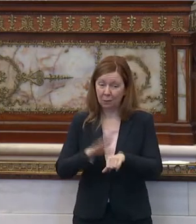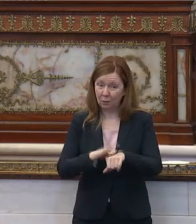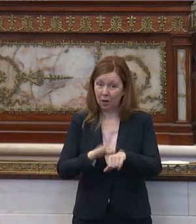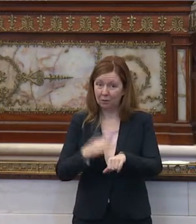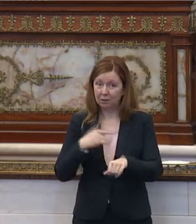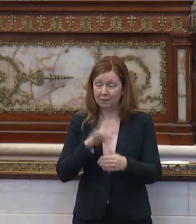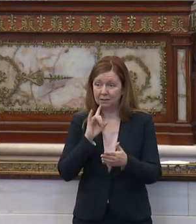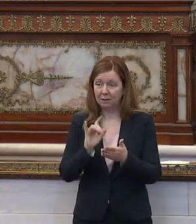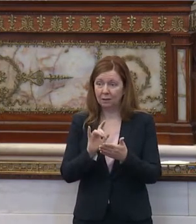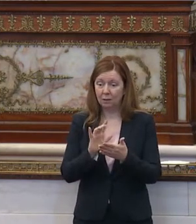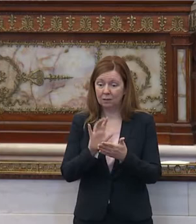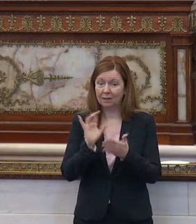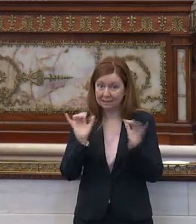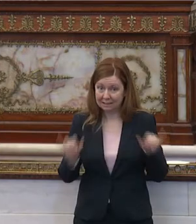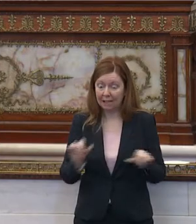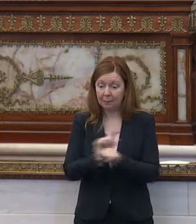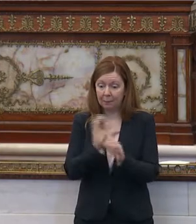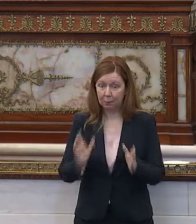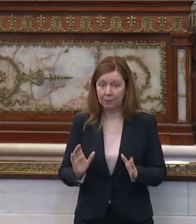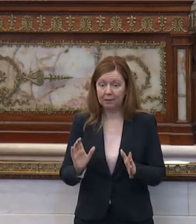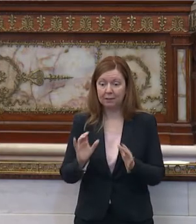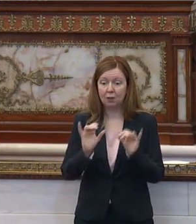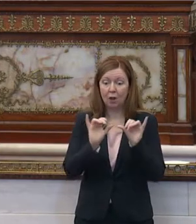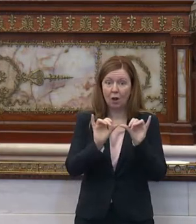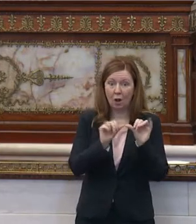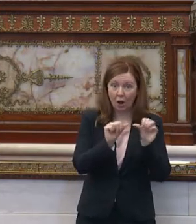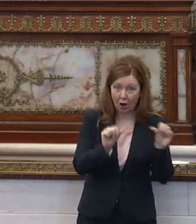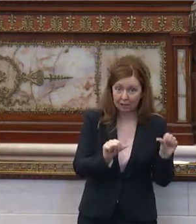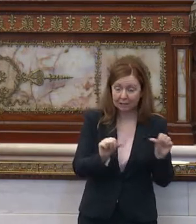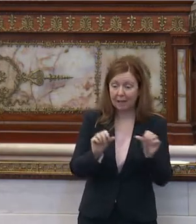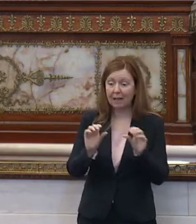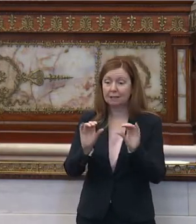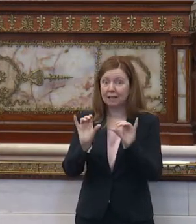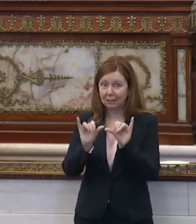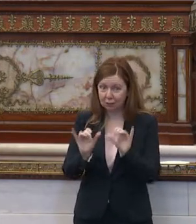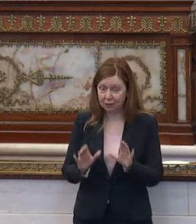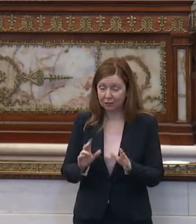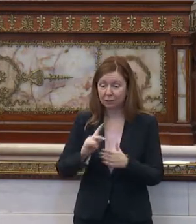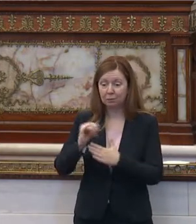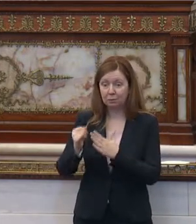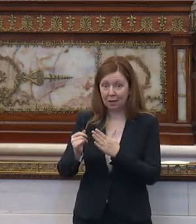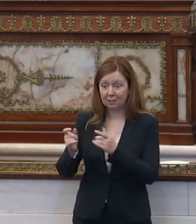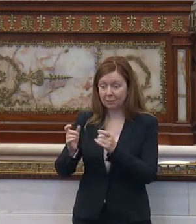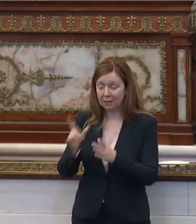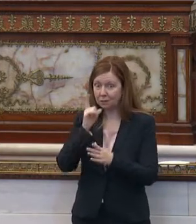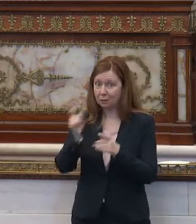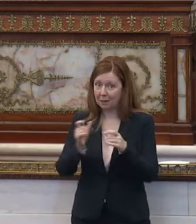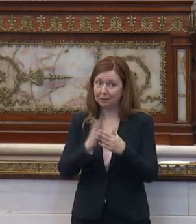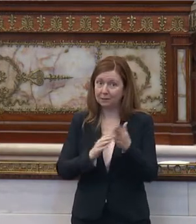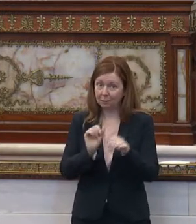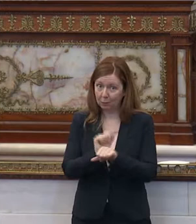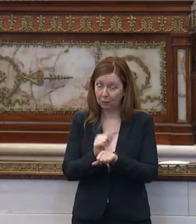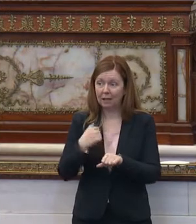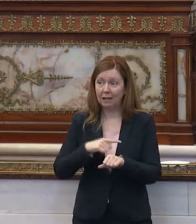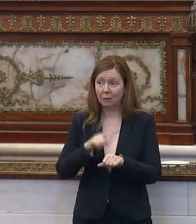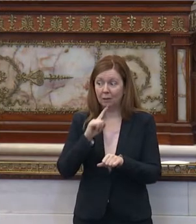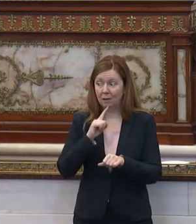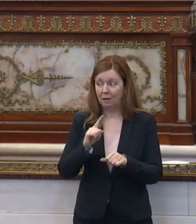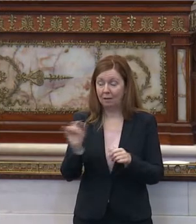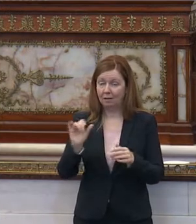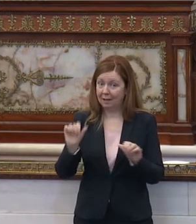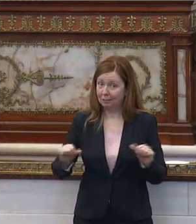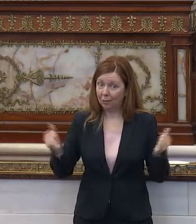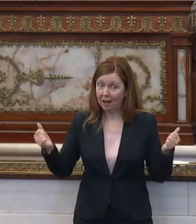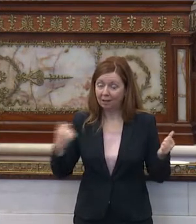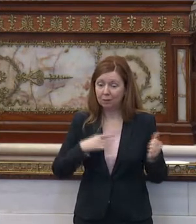that these are the same employees, architects, engineers, project managers who are managing some of this work. And we're in a, just like